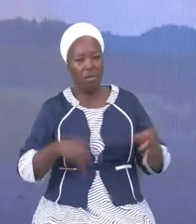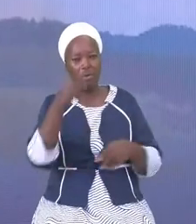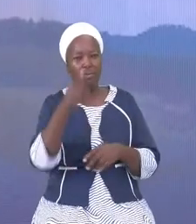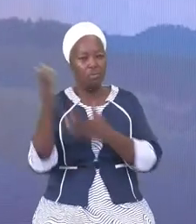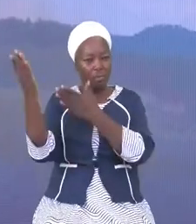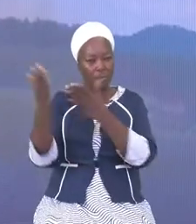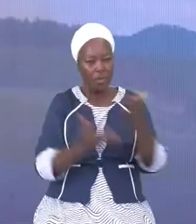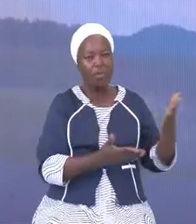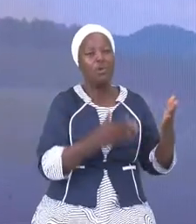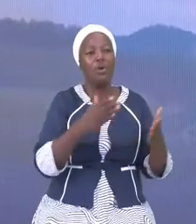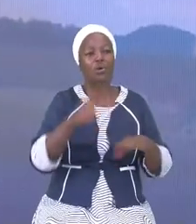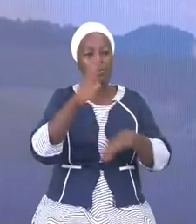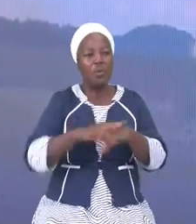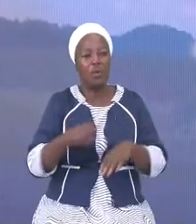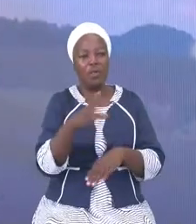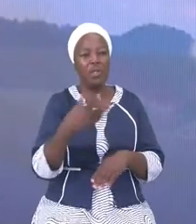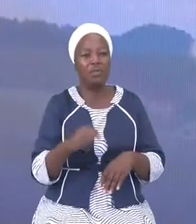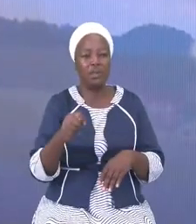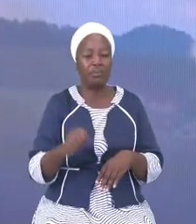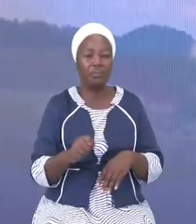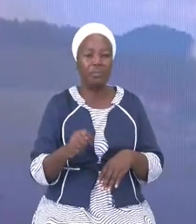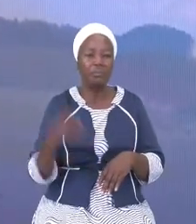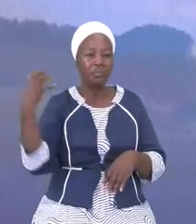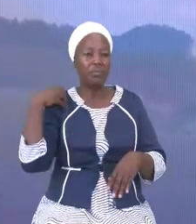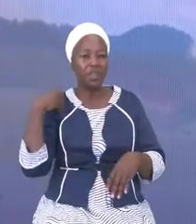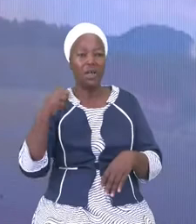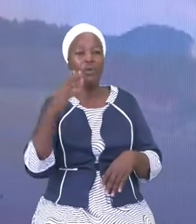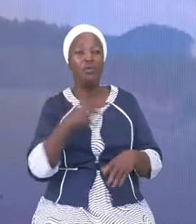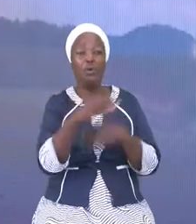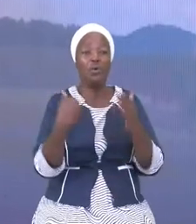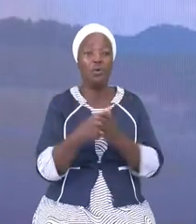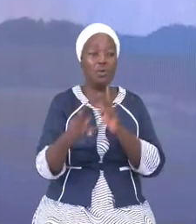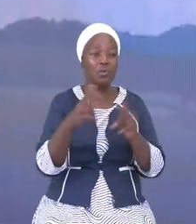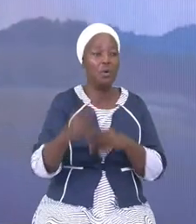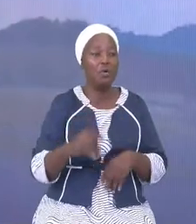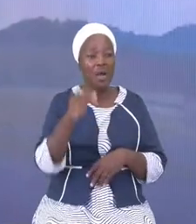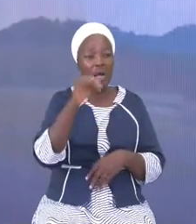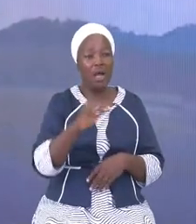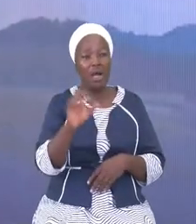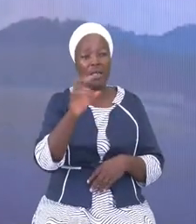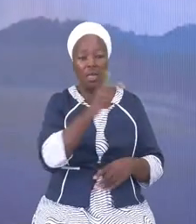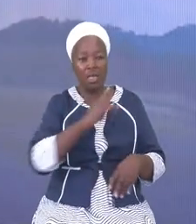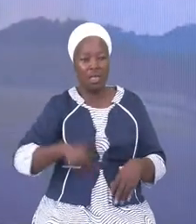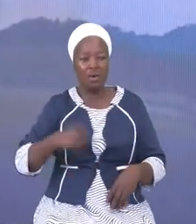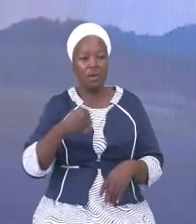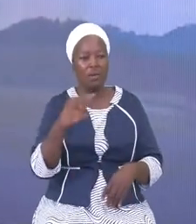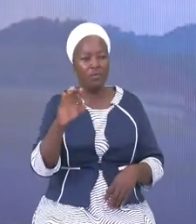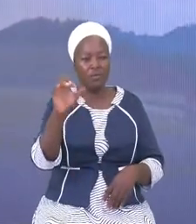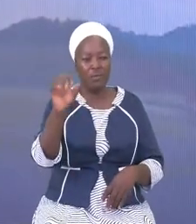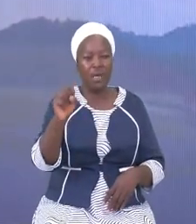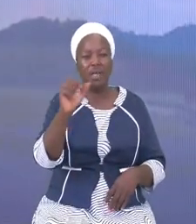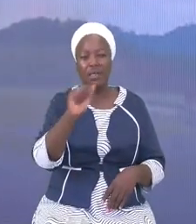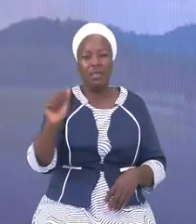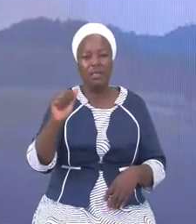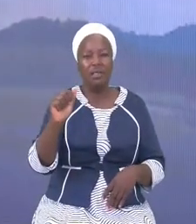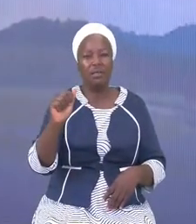the captains of the host of the king of Assyria, which took Manasseh among the sons and